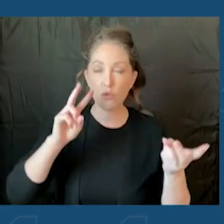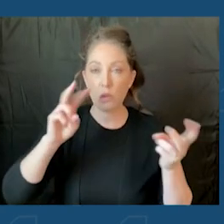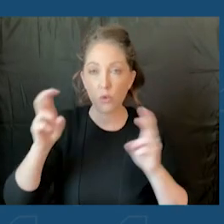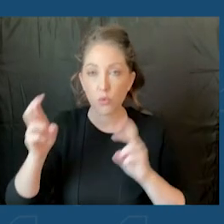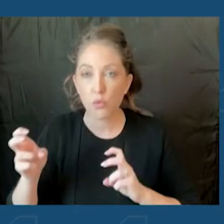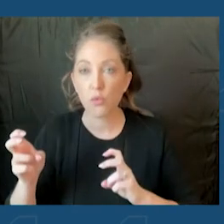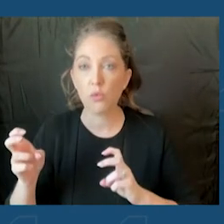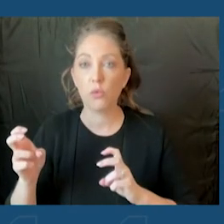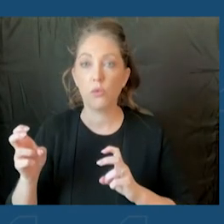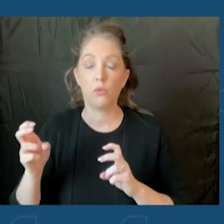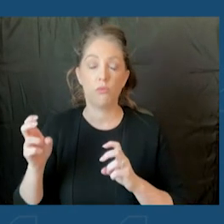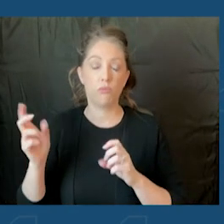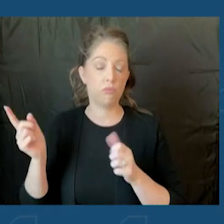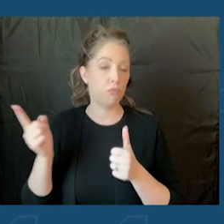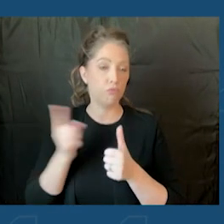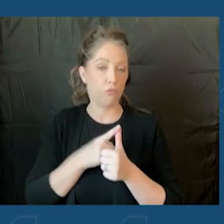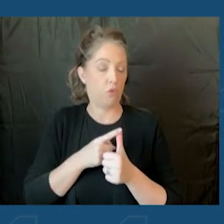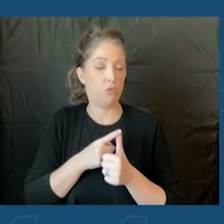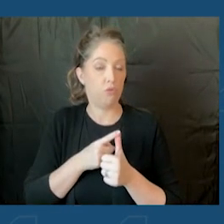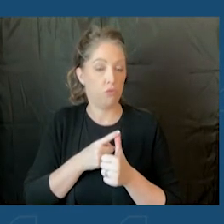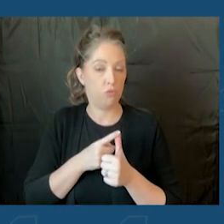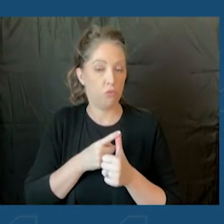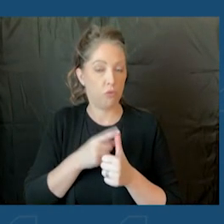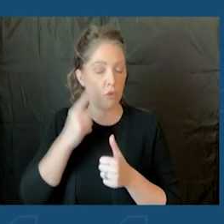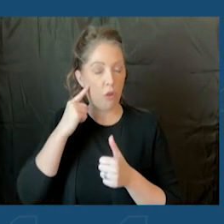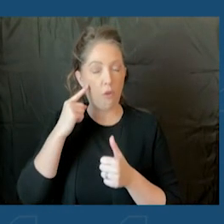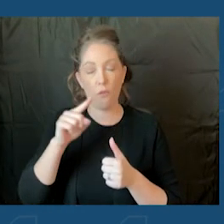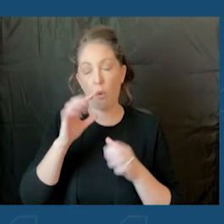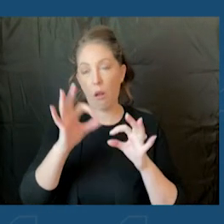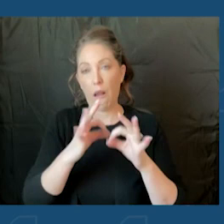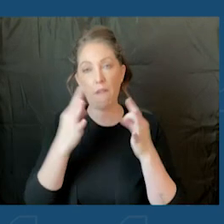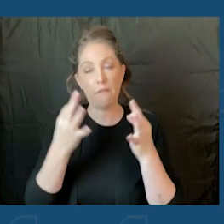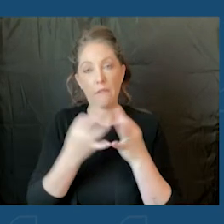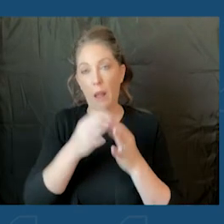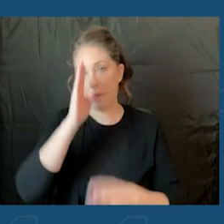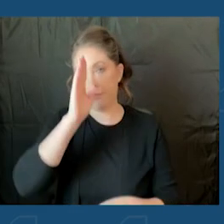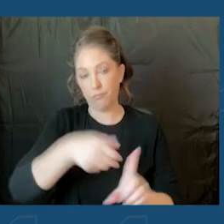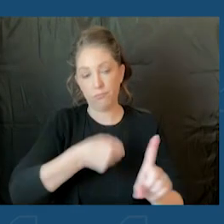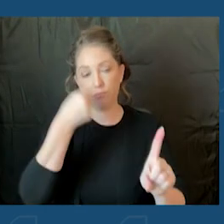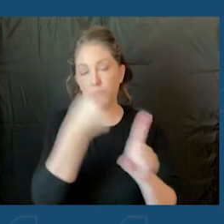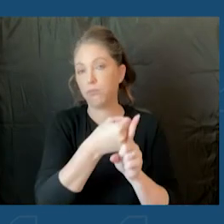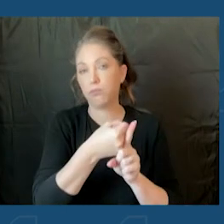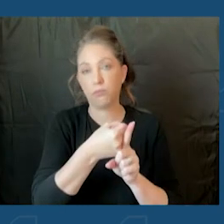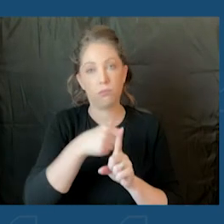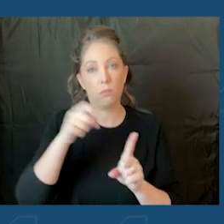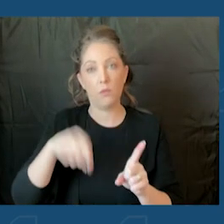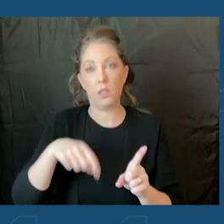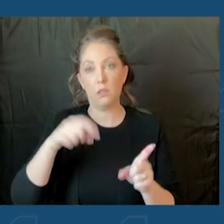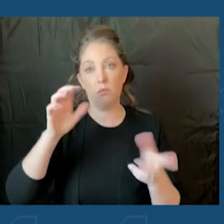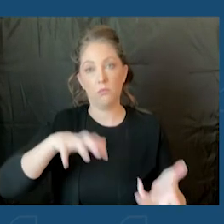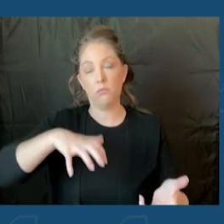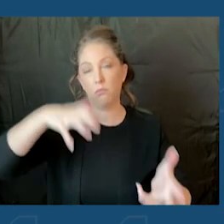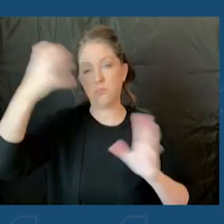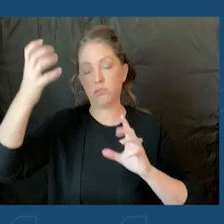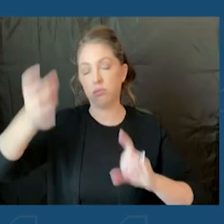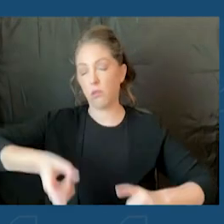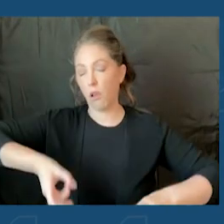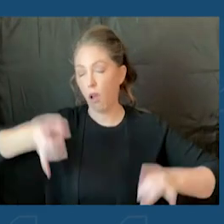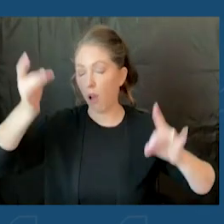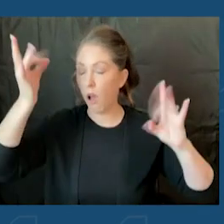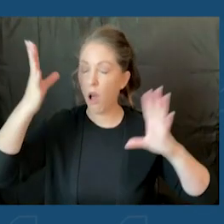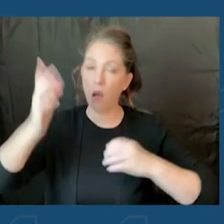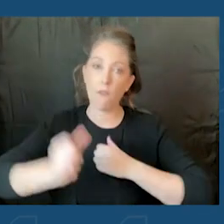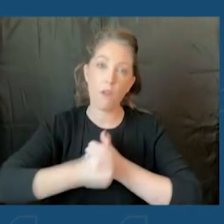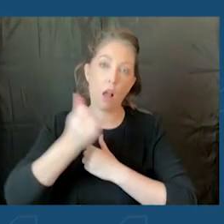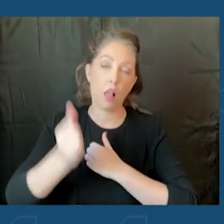foremost to the families who have been directly impacted by this devastating gun violence. And the governor mentioned